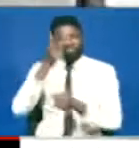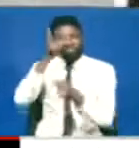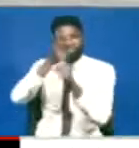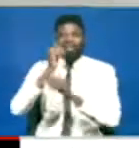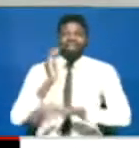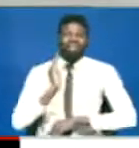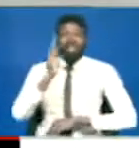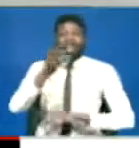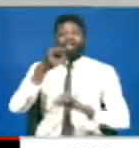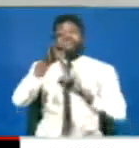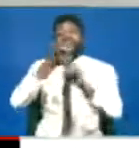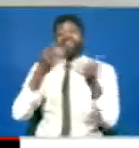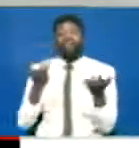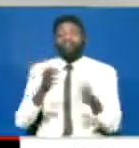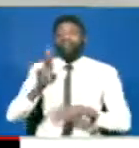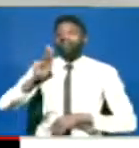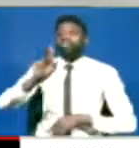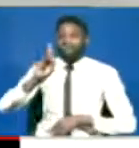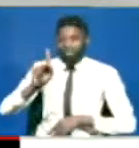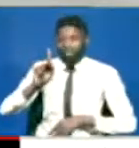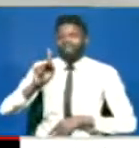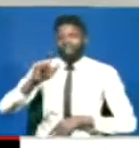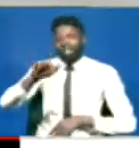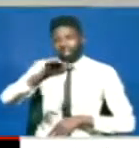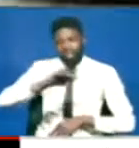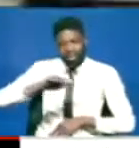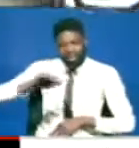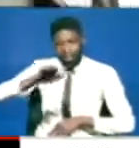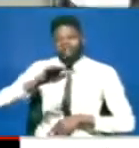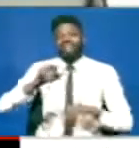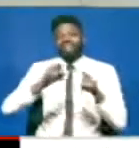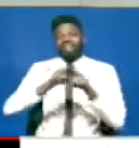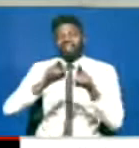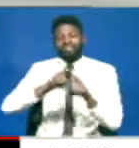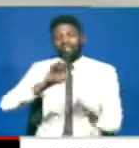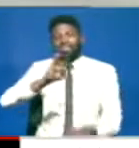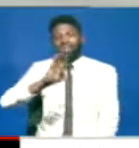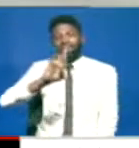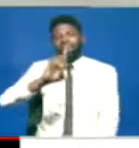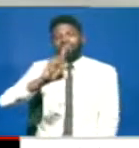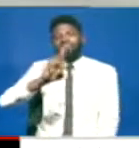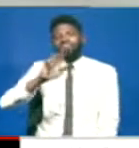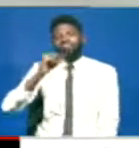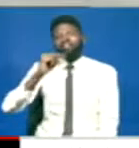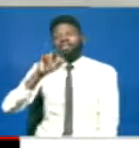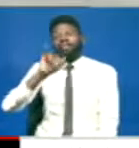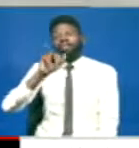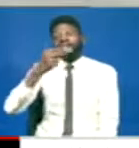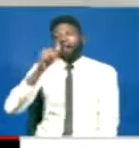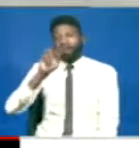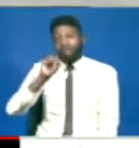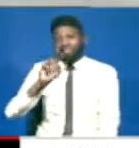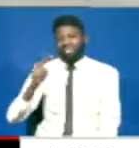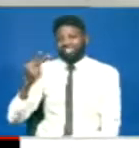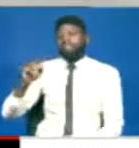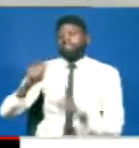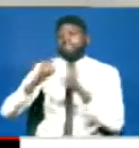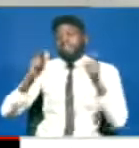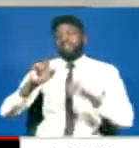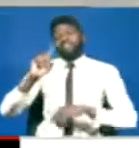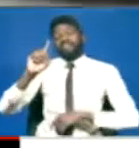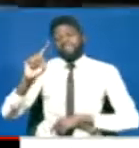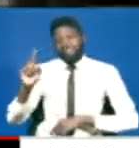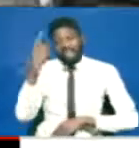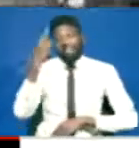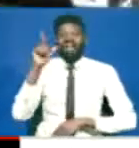the United Kingdom, Birmingham City, the second largest city after London, where the 22nd edition